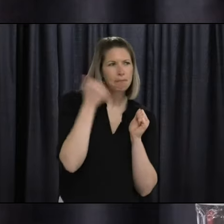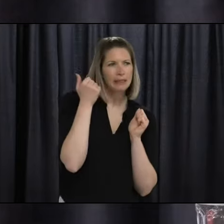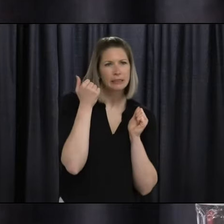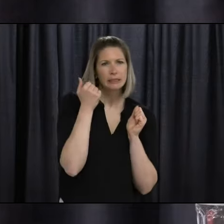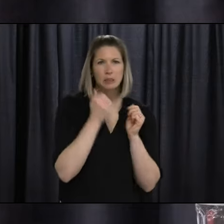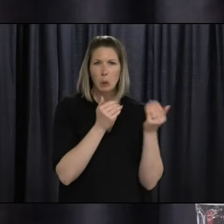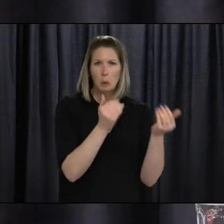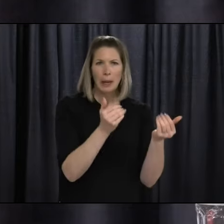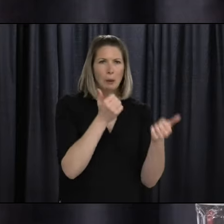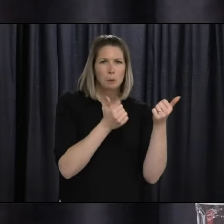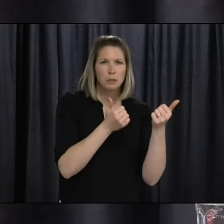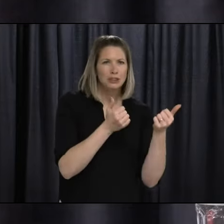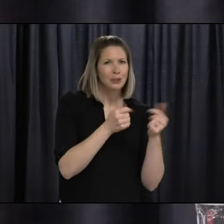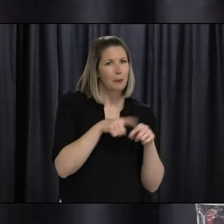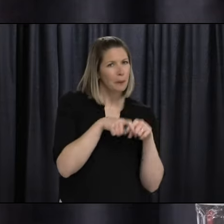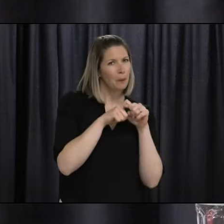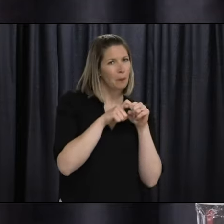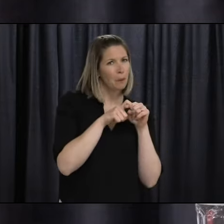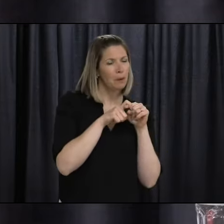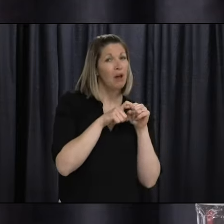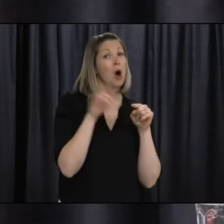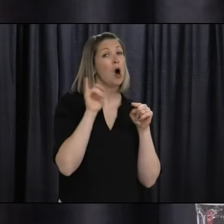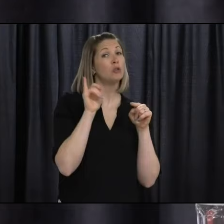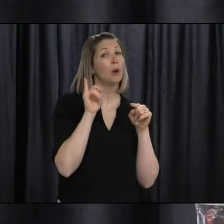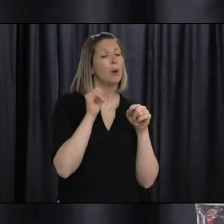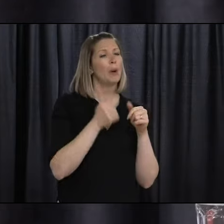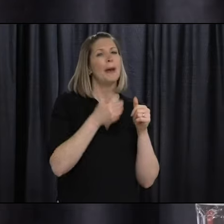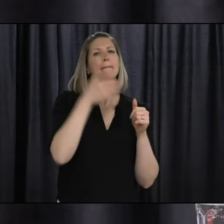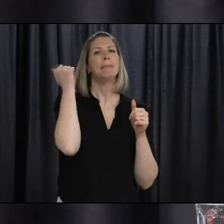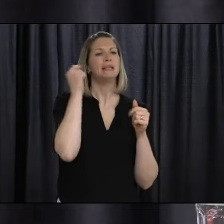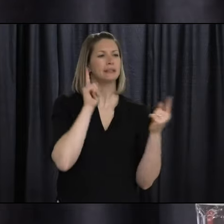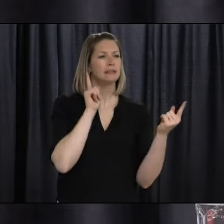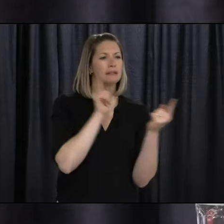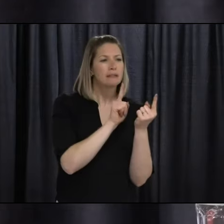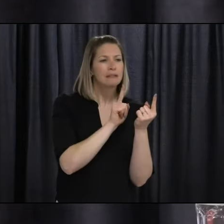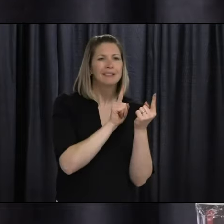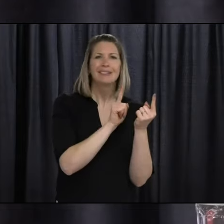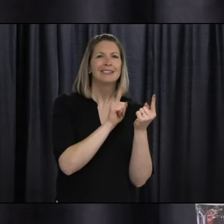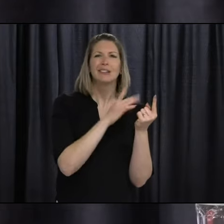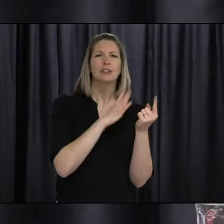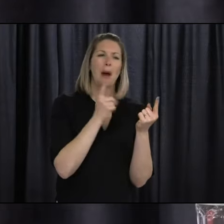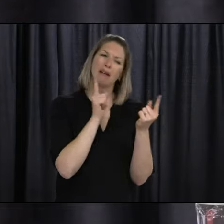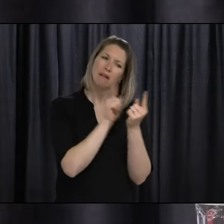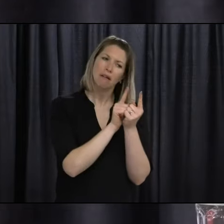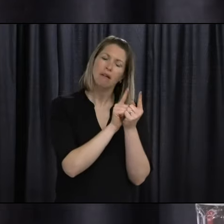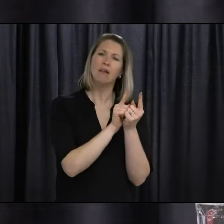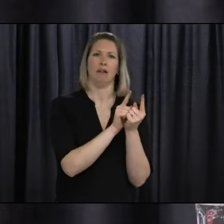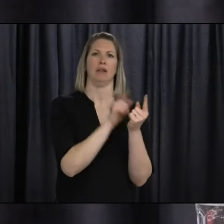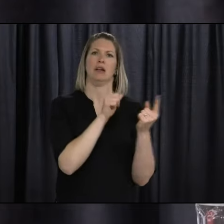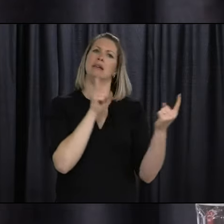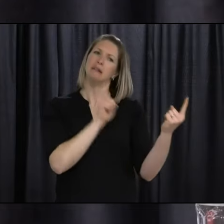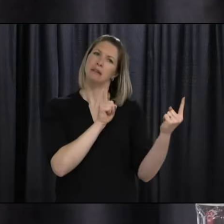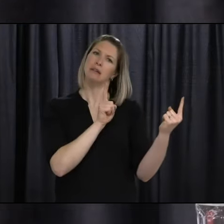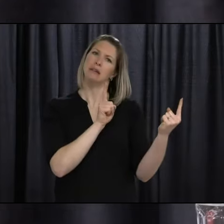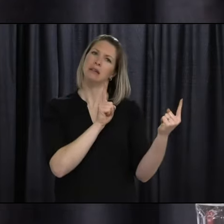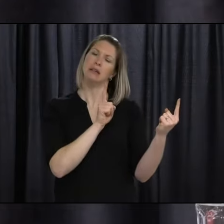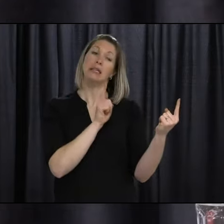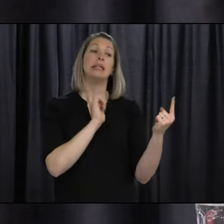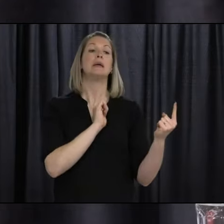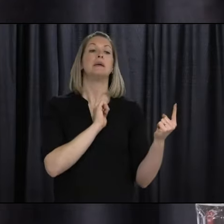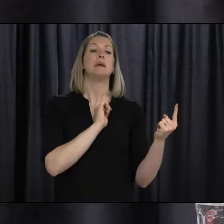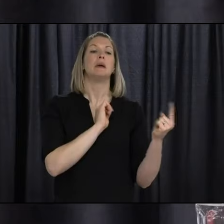large number of face-to-face interactions. What will then happen is those changes will be